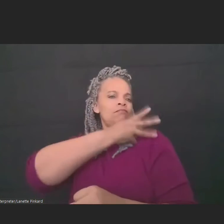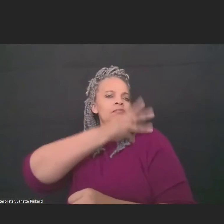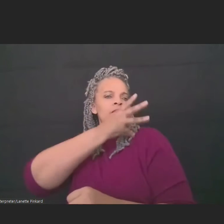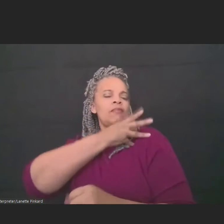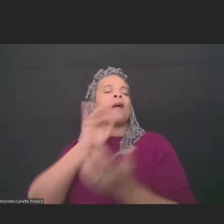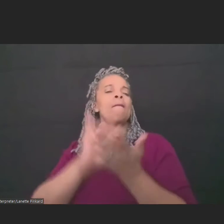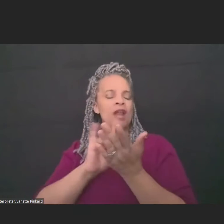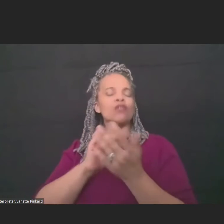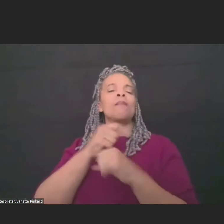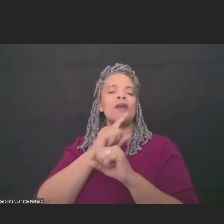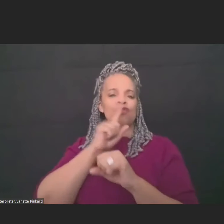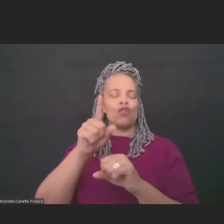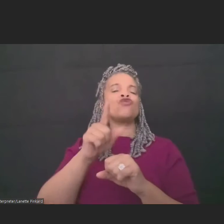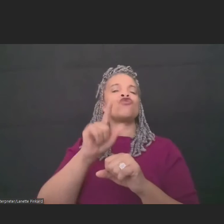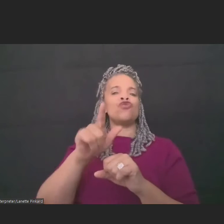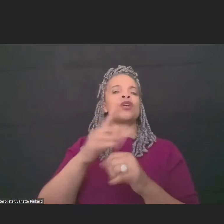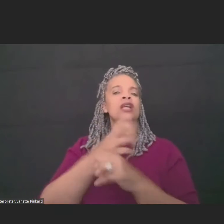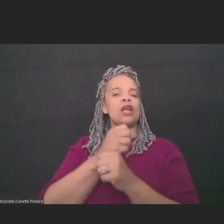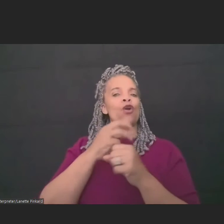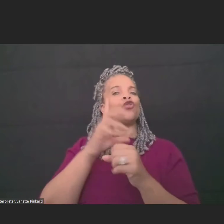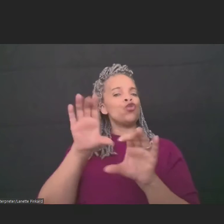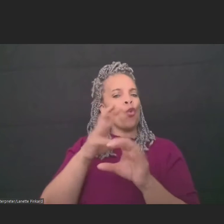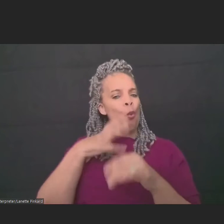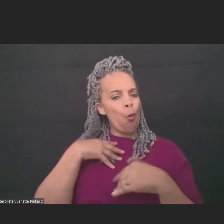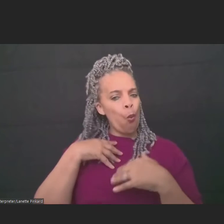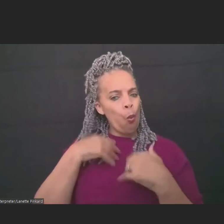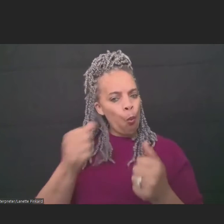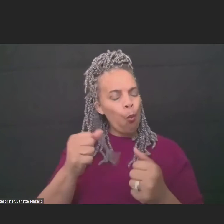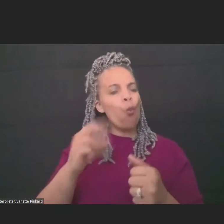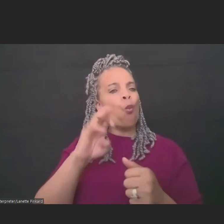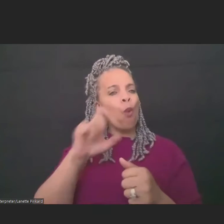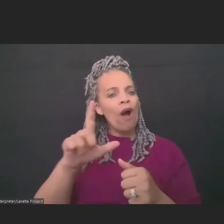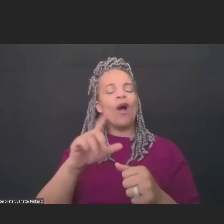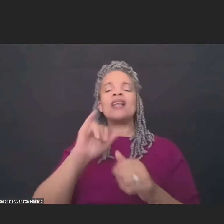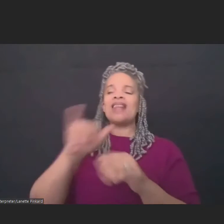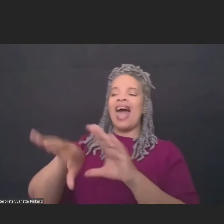you do well and stay out of the hospital. I